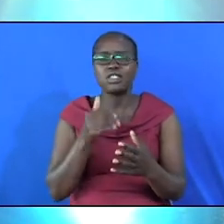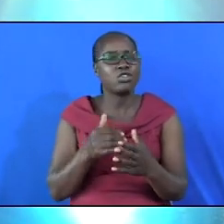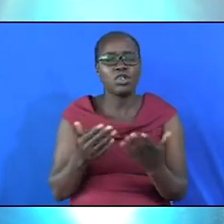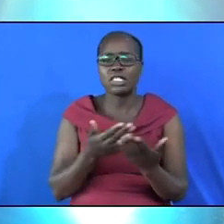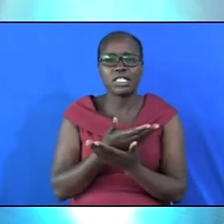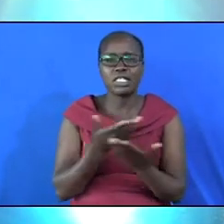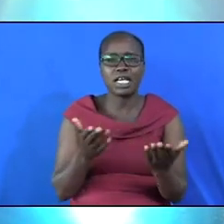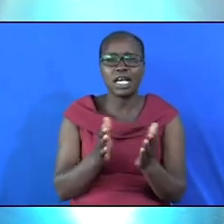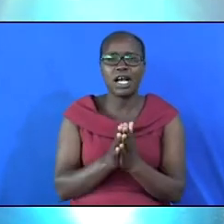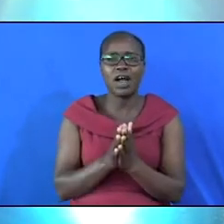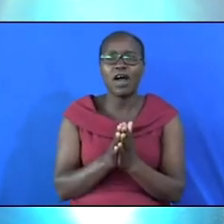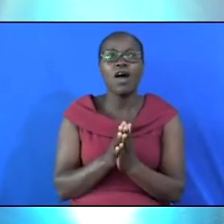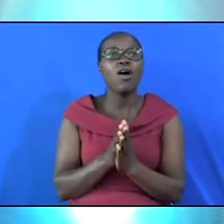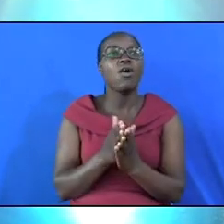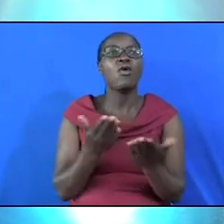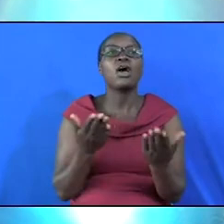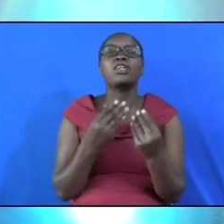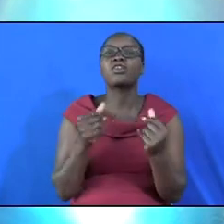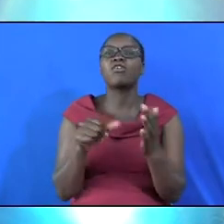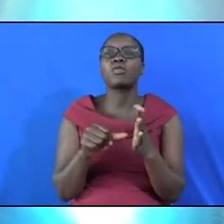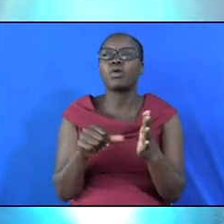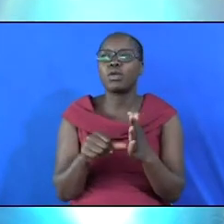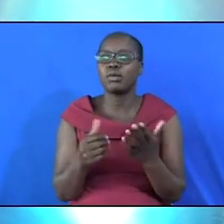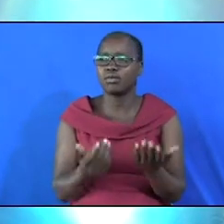Matthew. That one, handle properly.